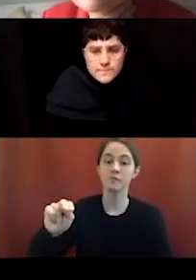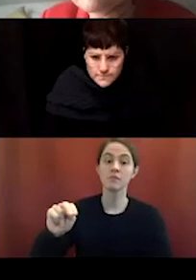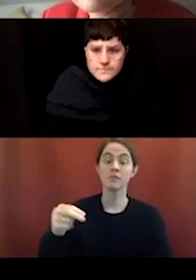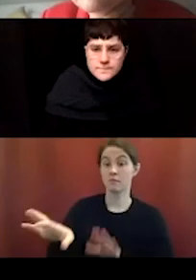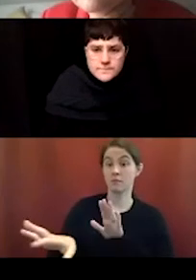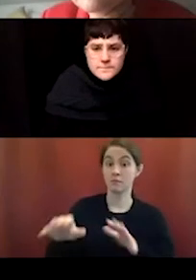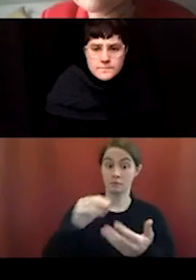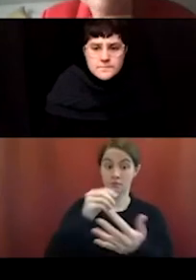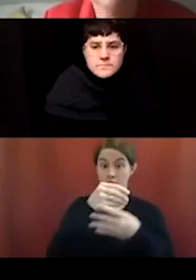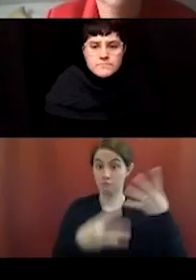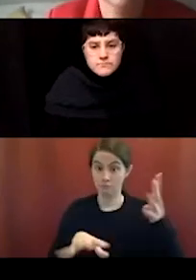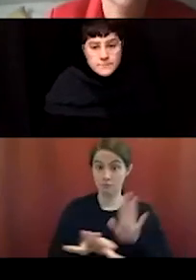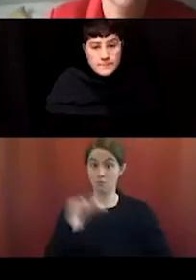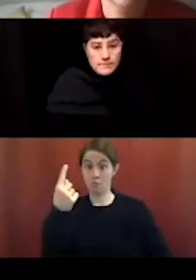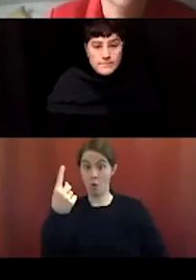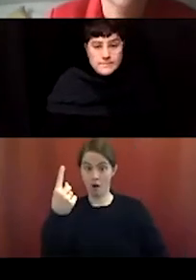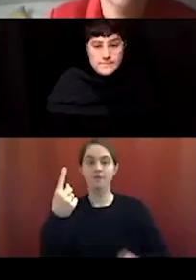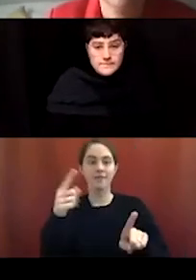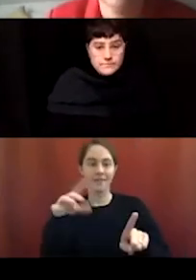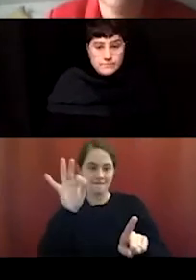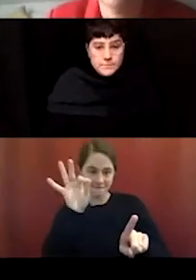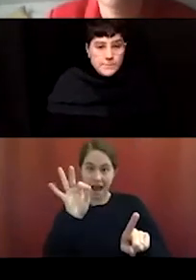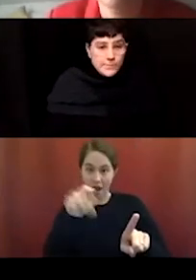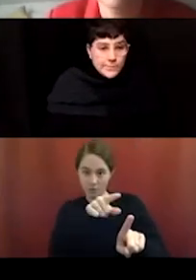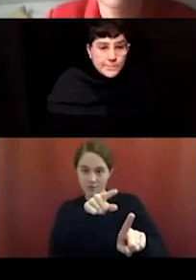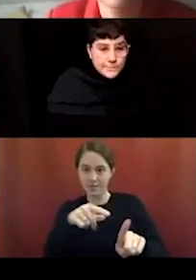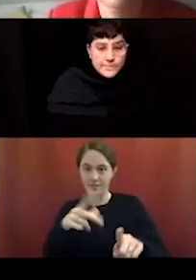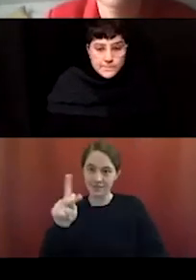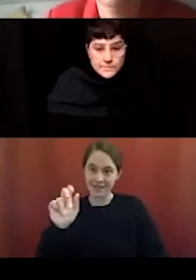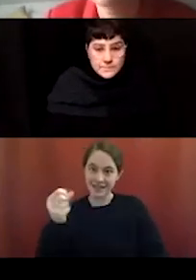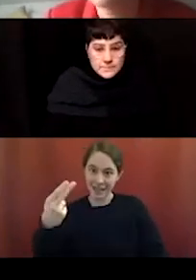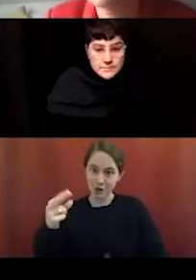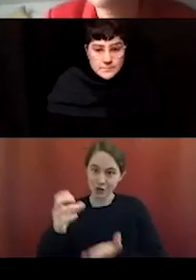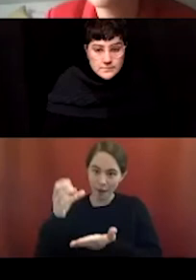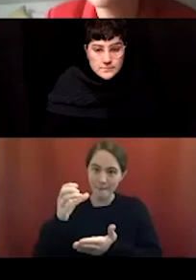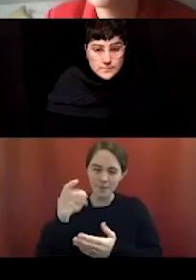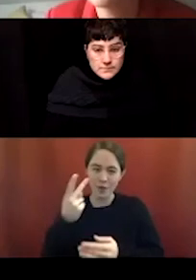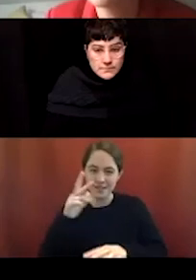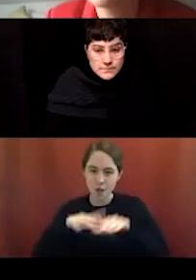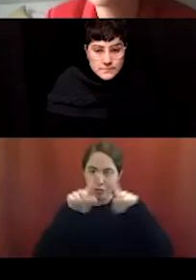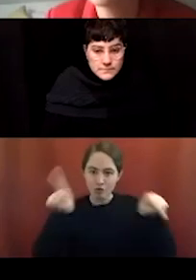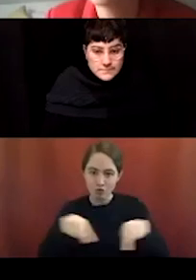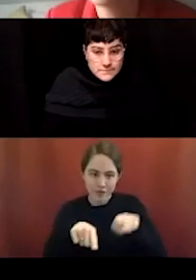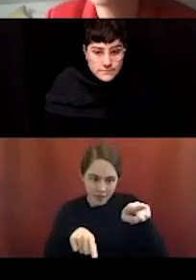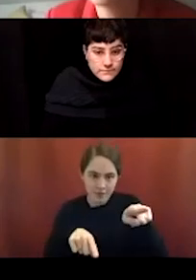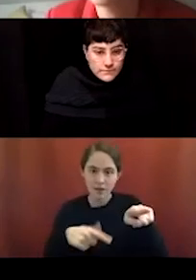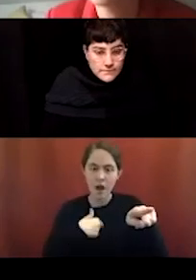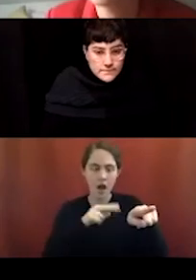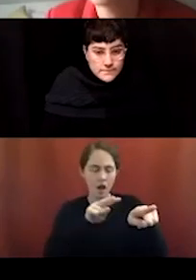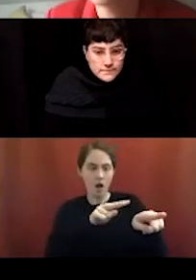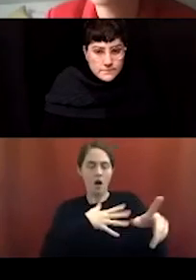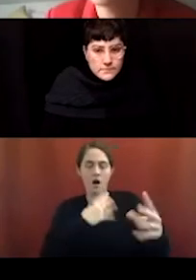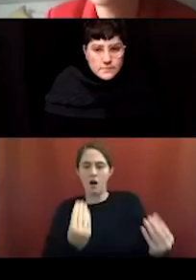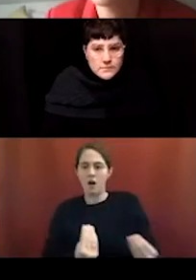this Kiddush cup that you can see on the screen. And it just moved me so much.